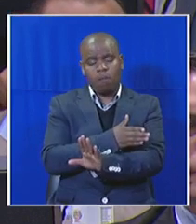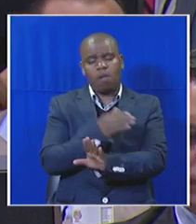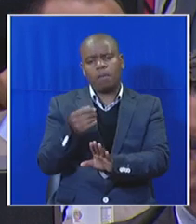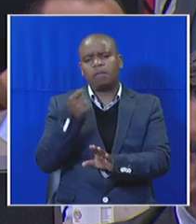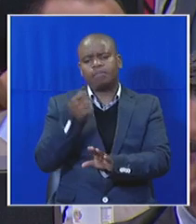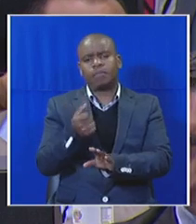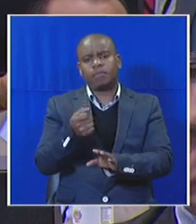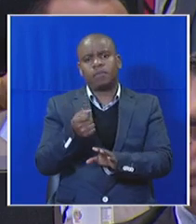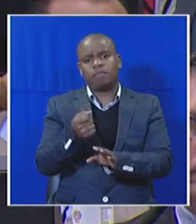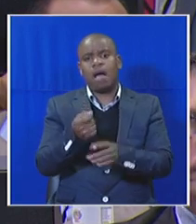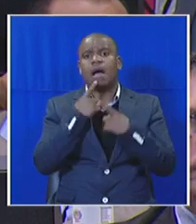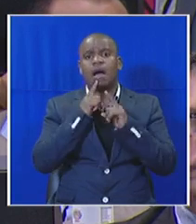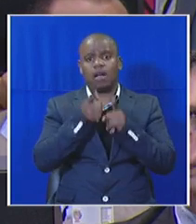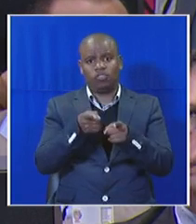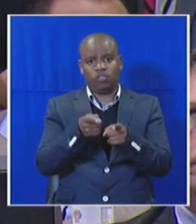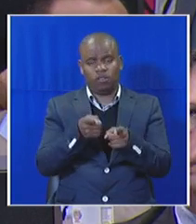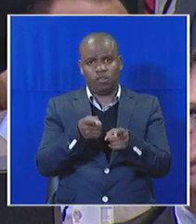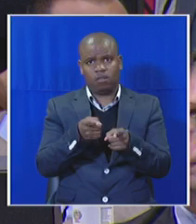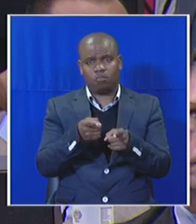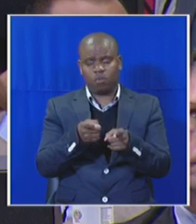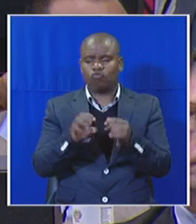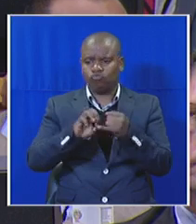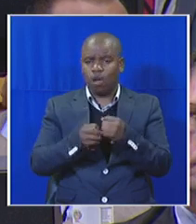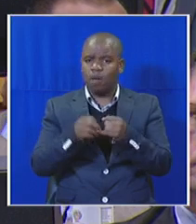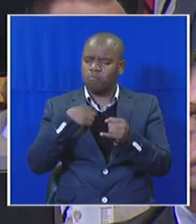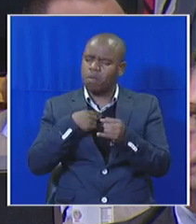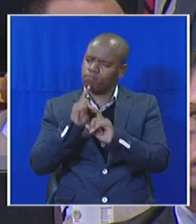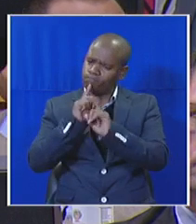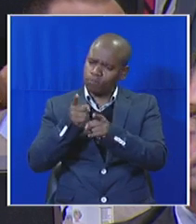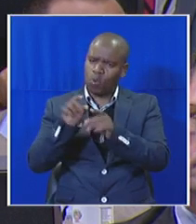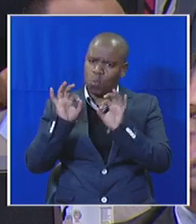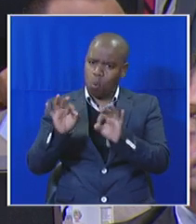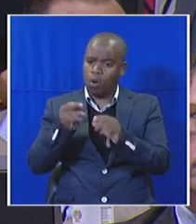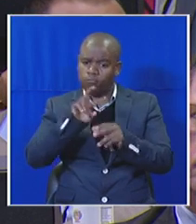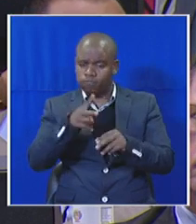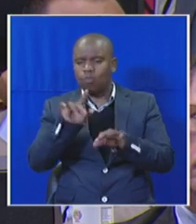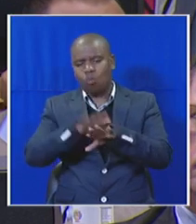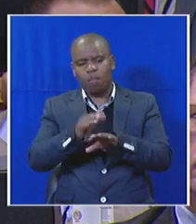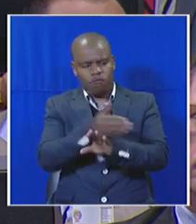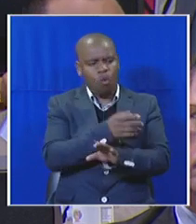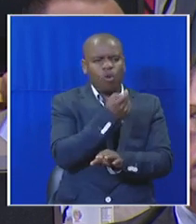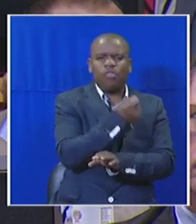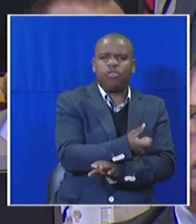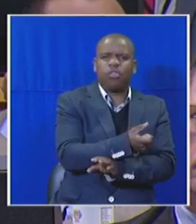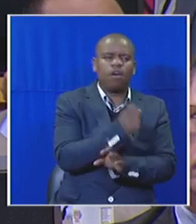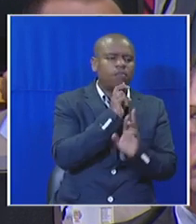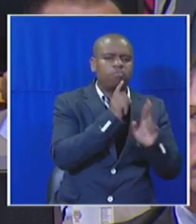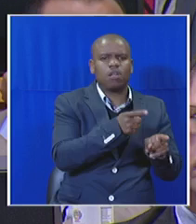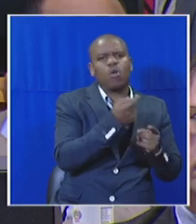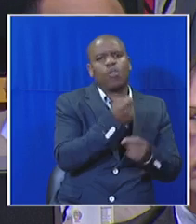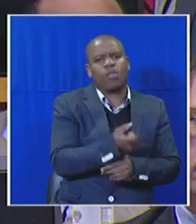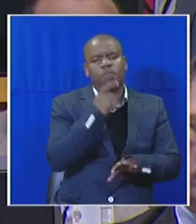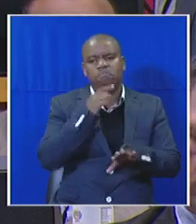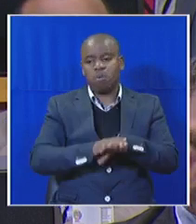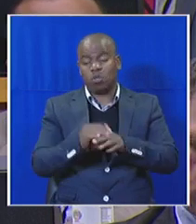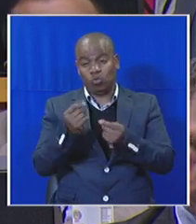you please use this opportunity to correct your statement and reassure this House and the country that in everything that you do, whether